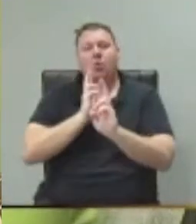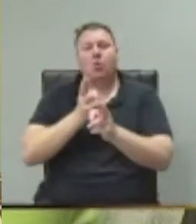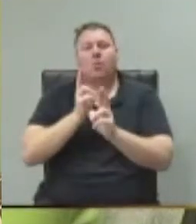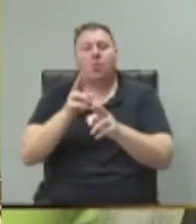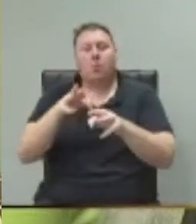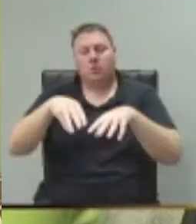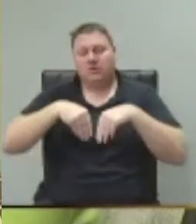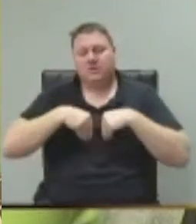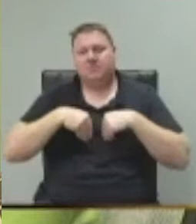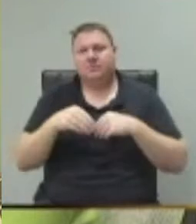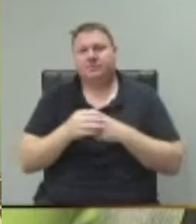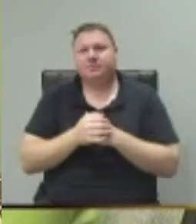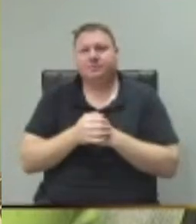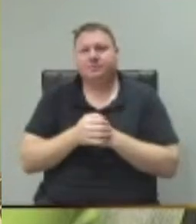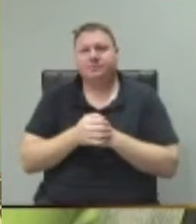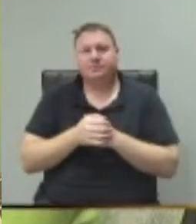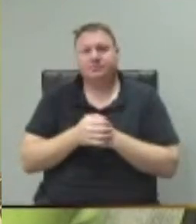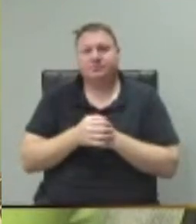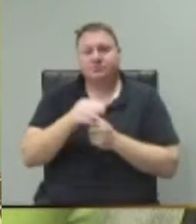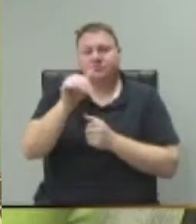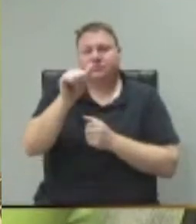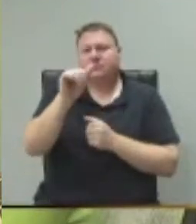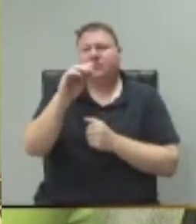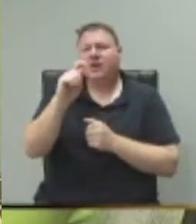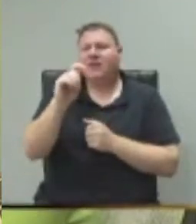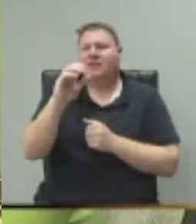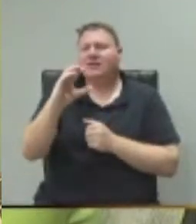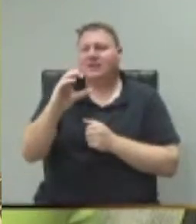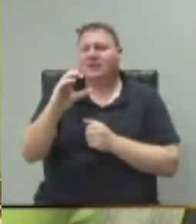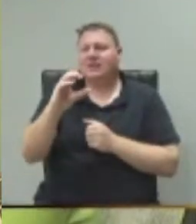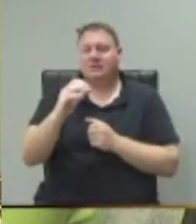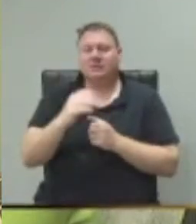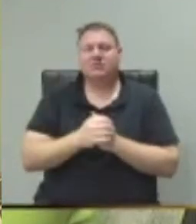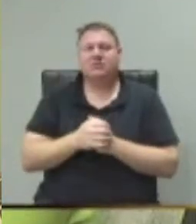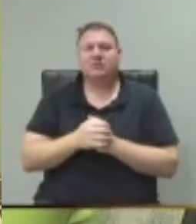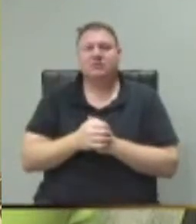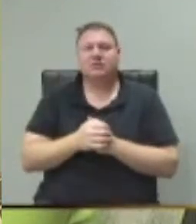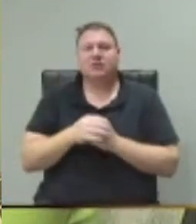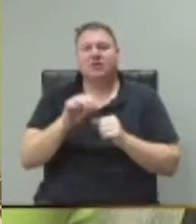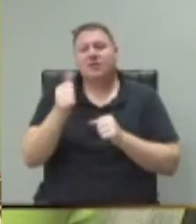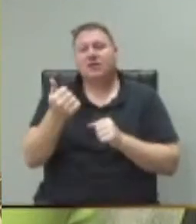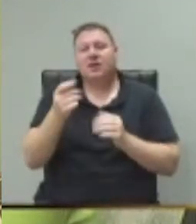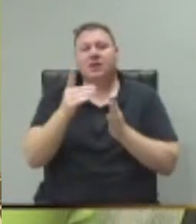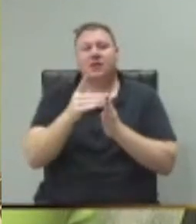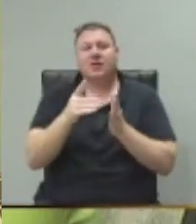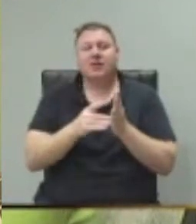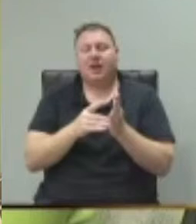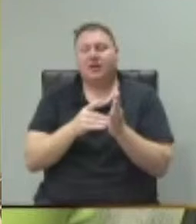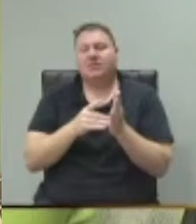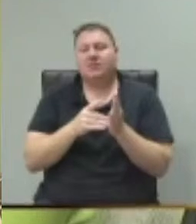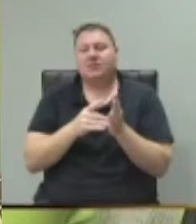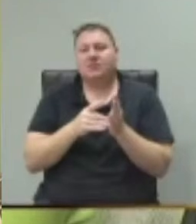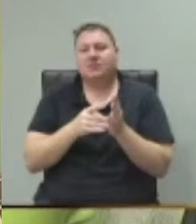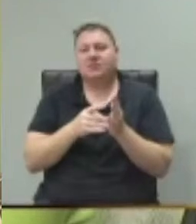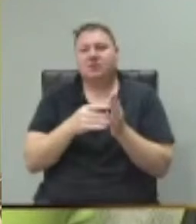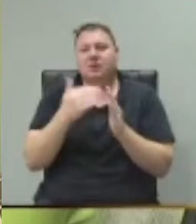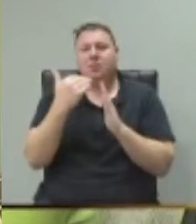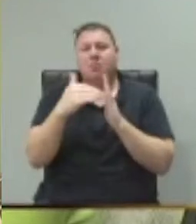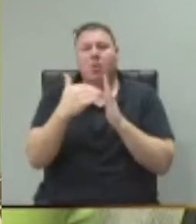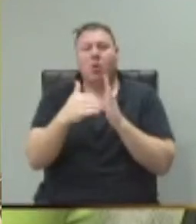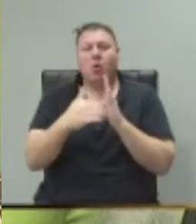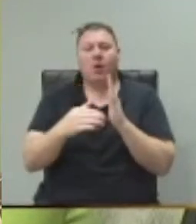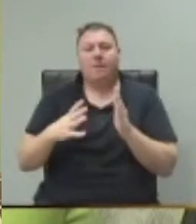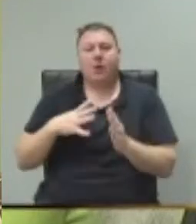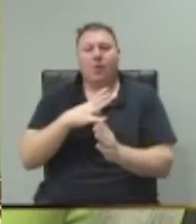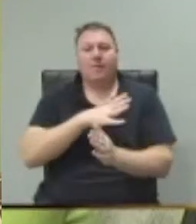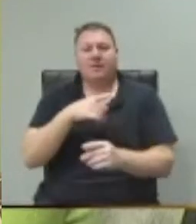and ATC it. And then we'll need to get a date from programming